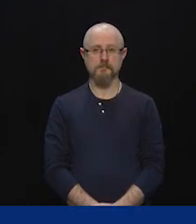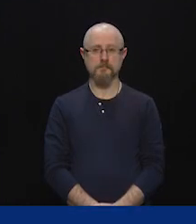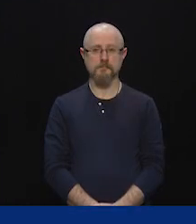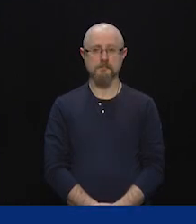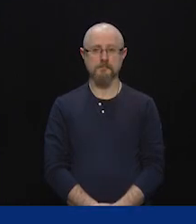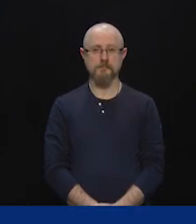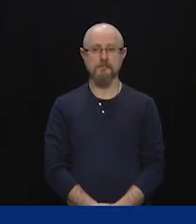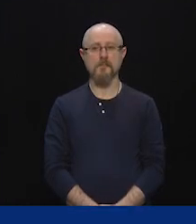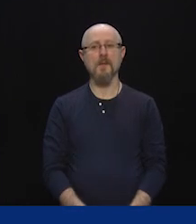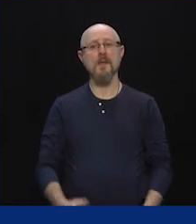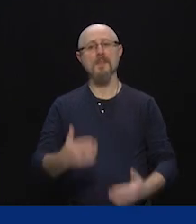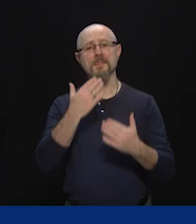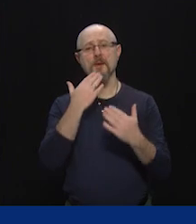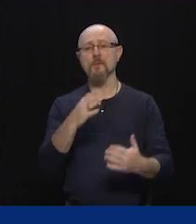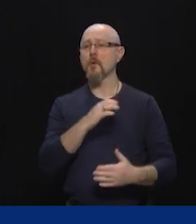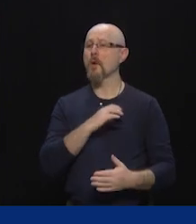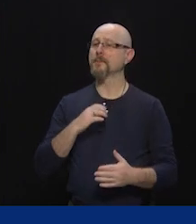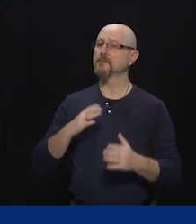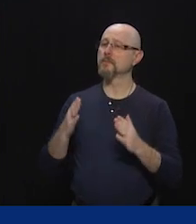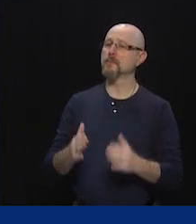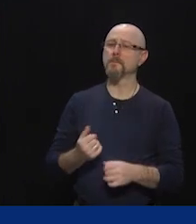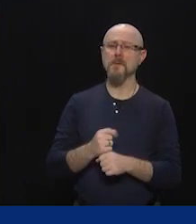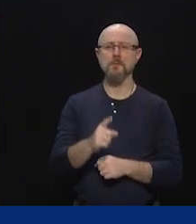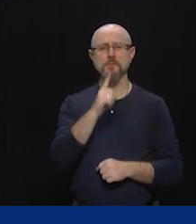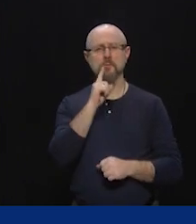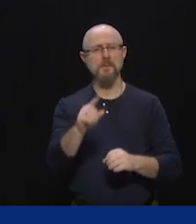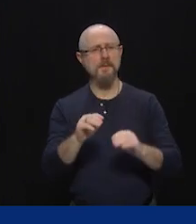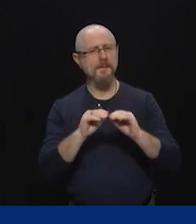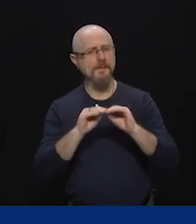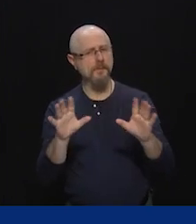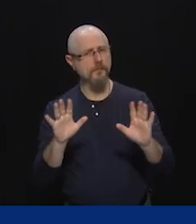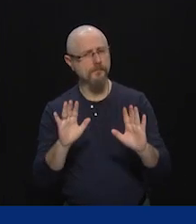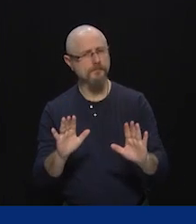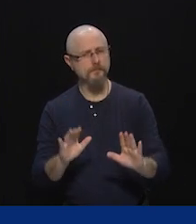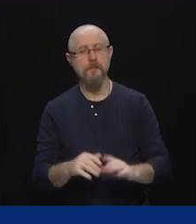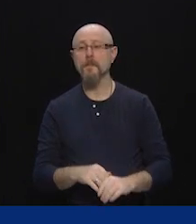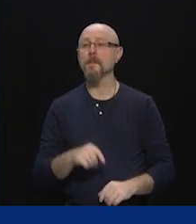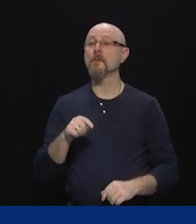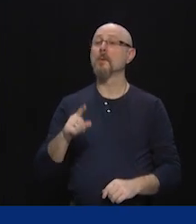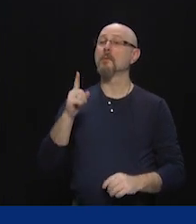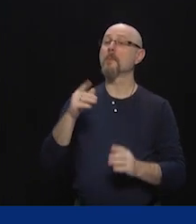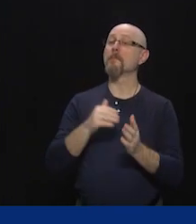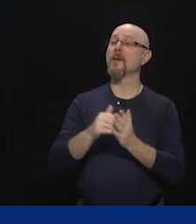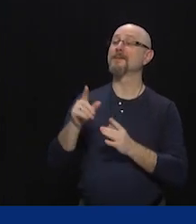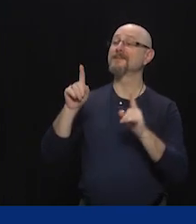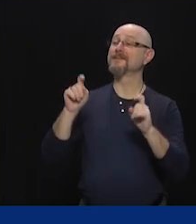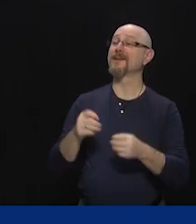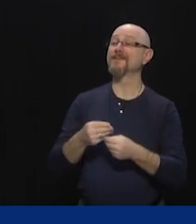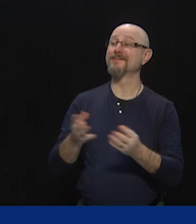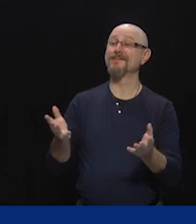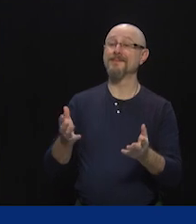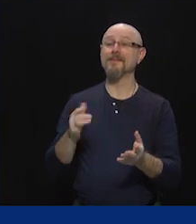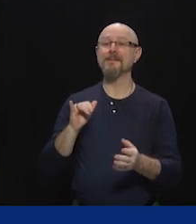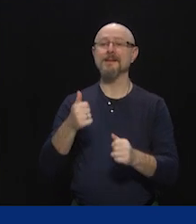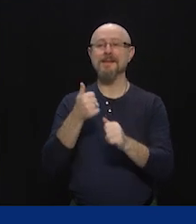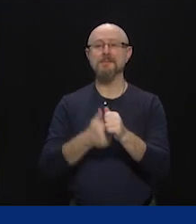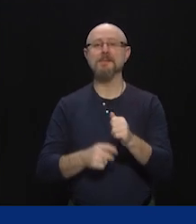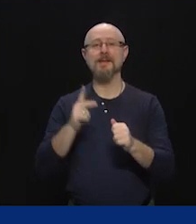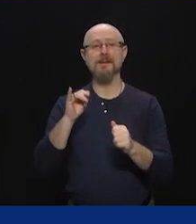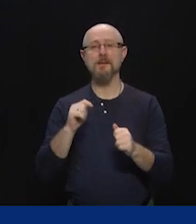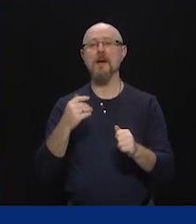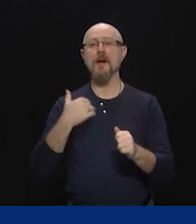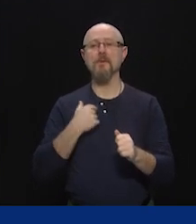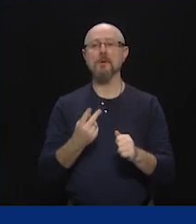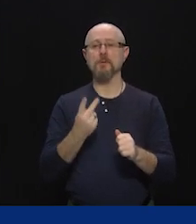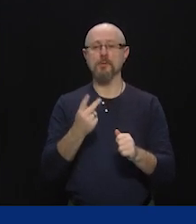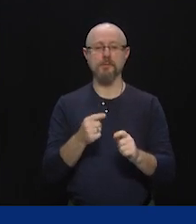Commissioner. And just to make sure there's no confusion, when we say a million testing kits, there's 2 tests in every kit. So that